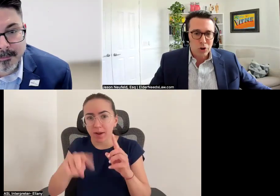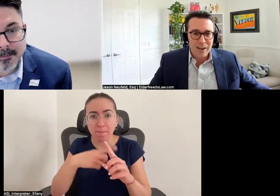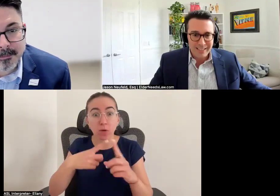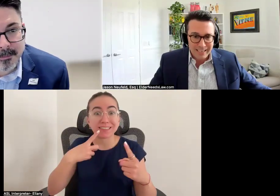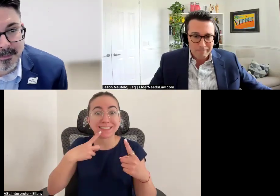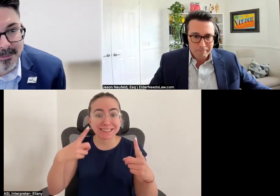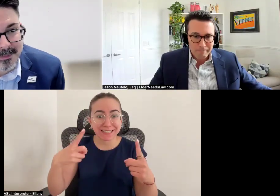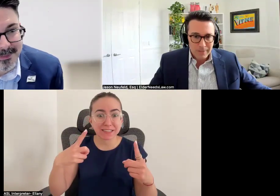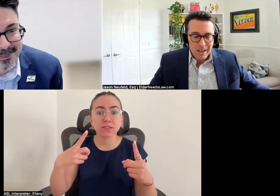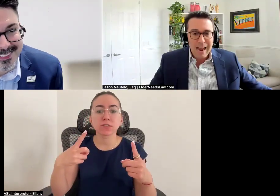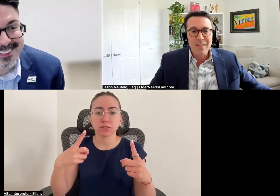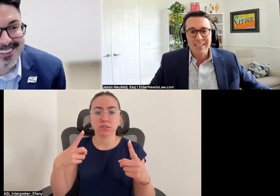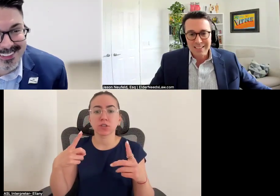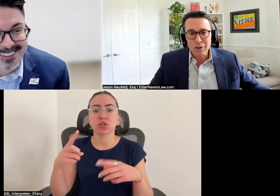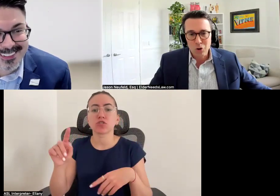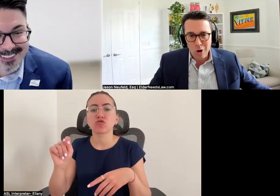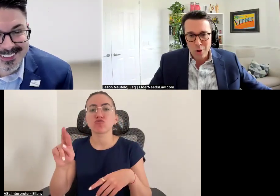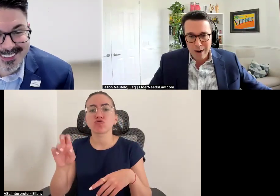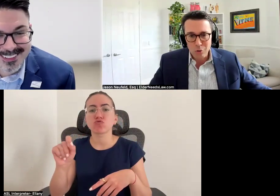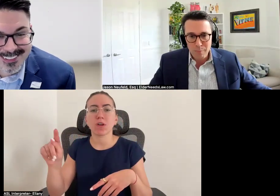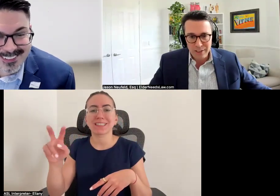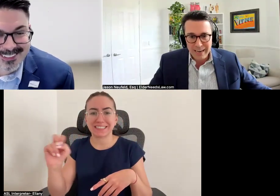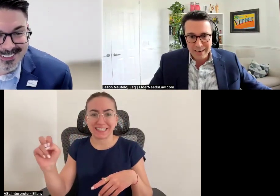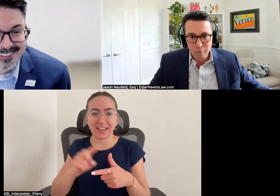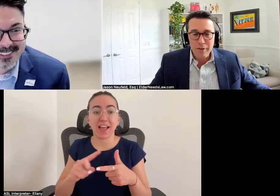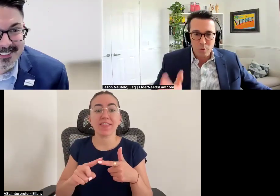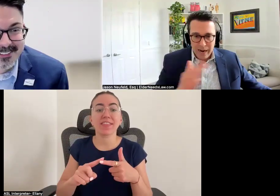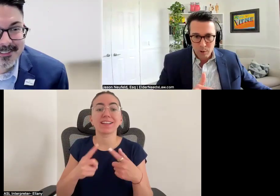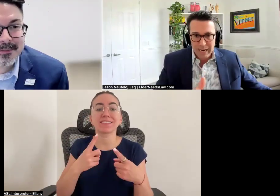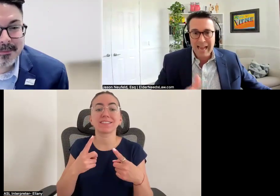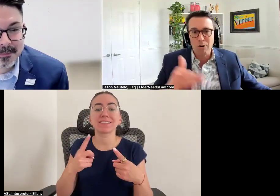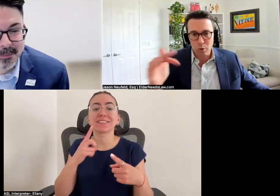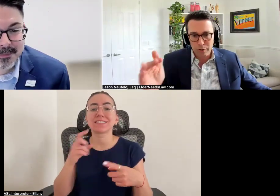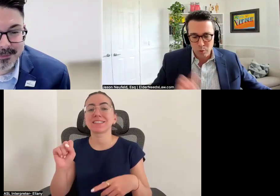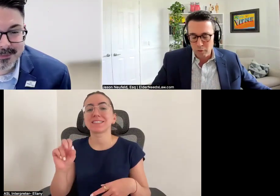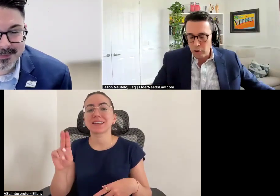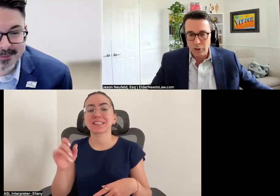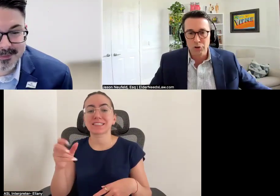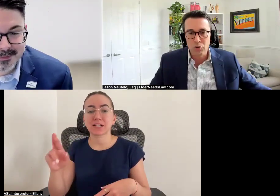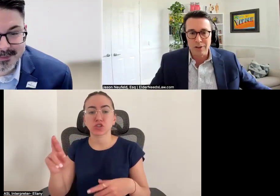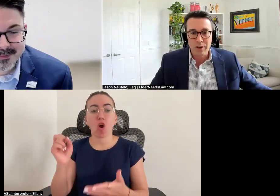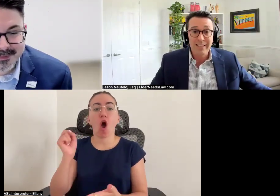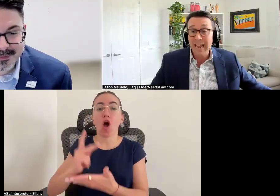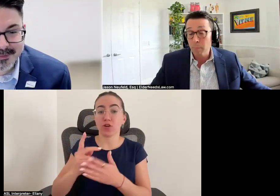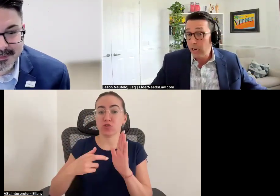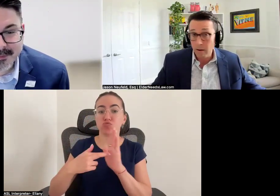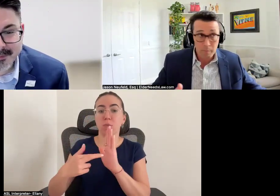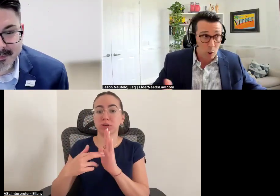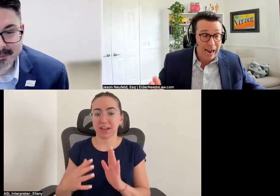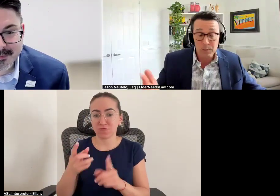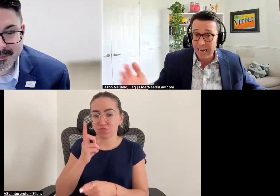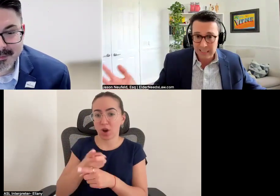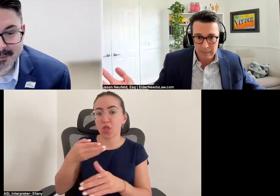successor trustee and the successor authorized representative, right, through an able account or through a special needs trust. This can